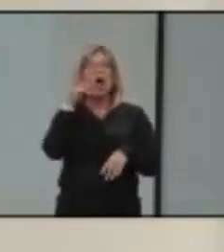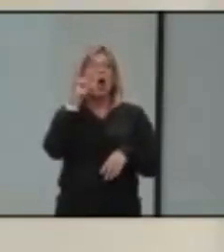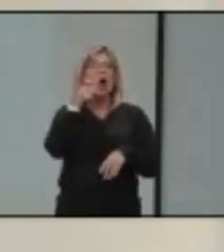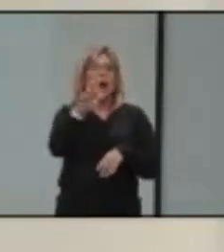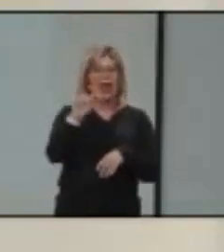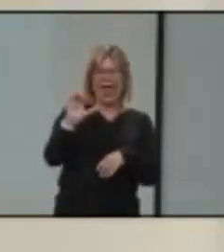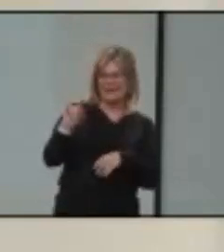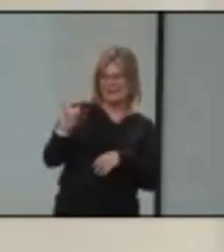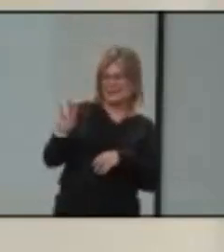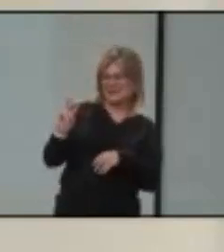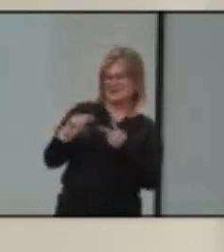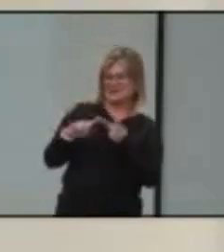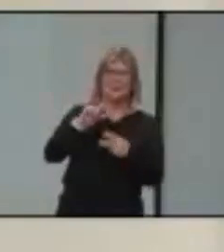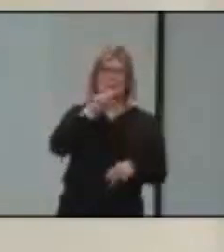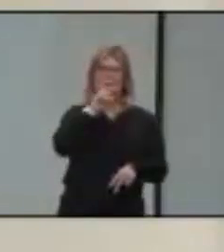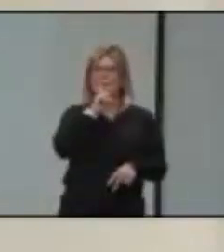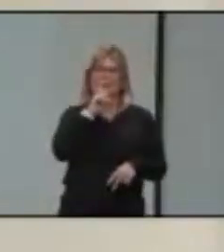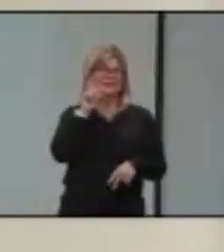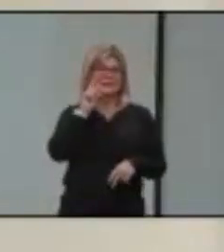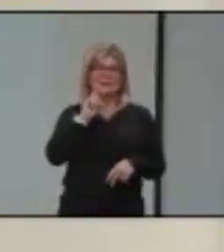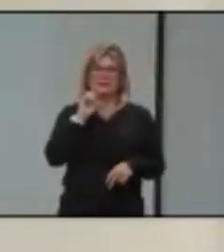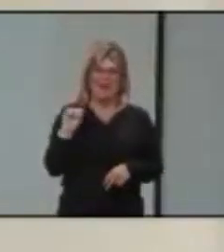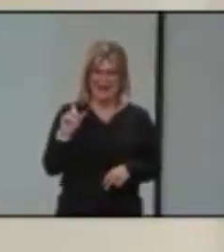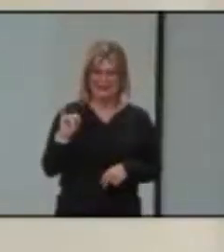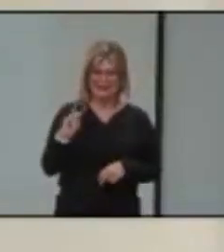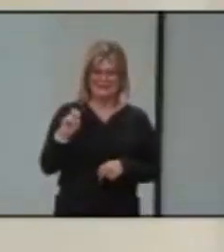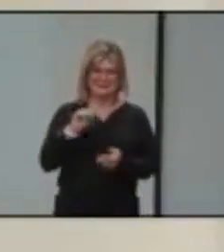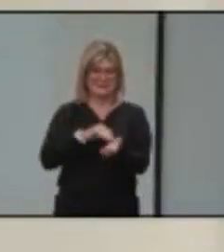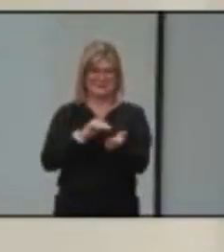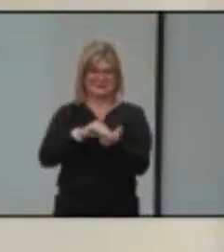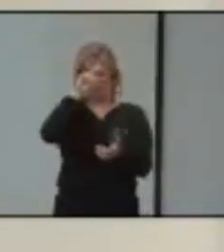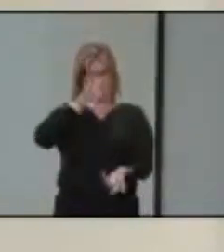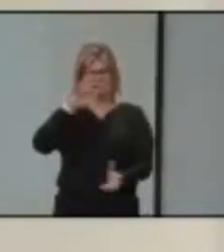you active? Because the doctor